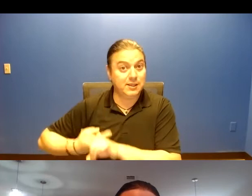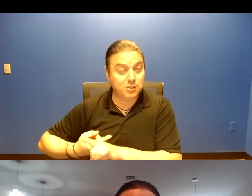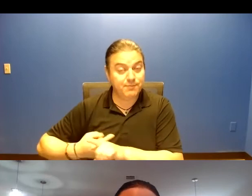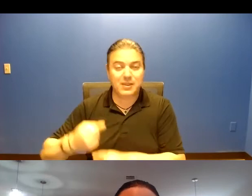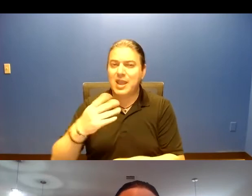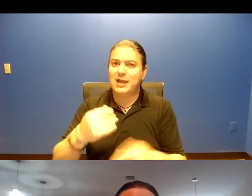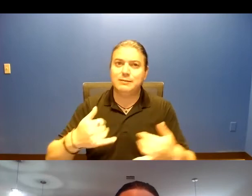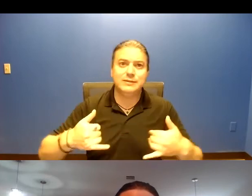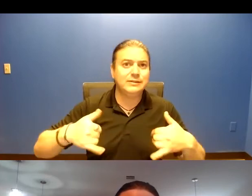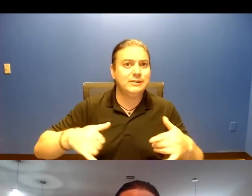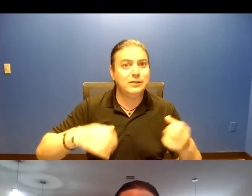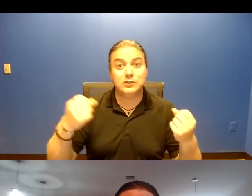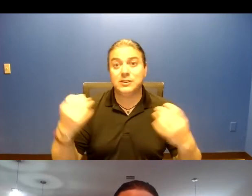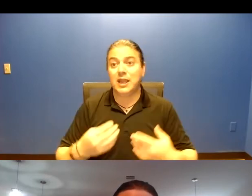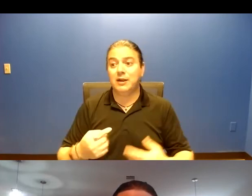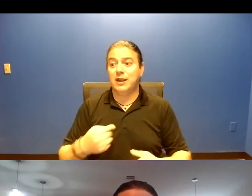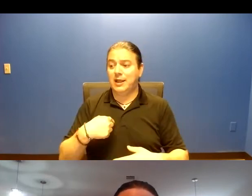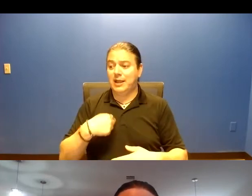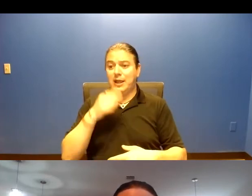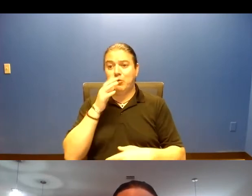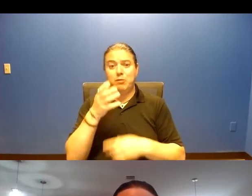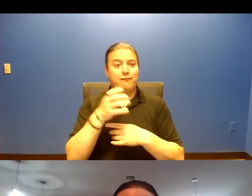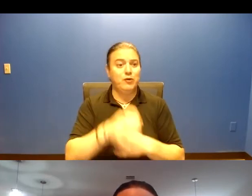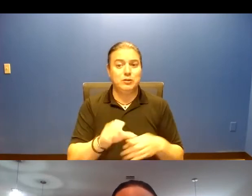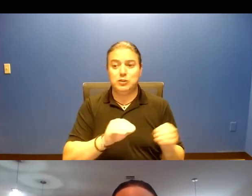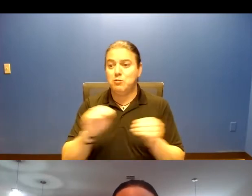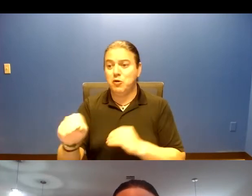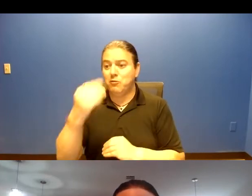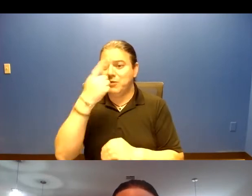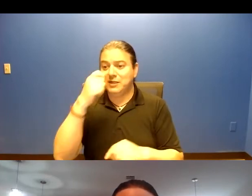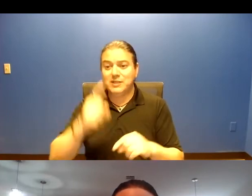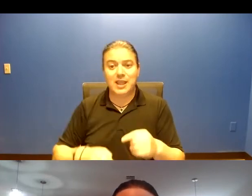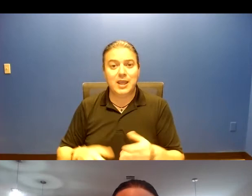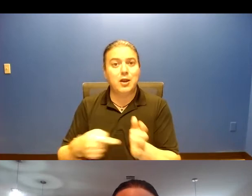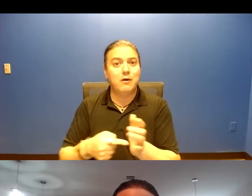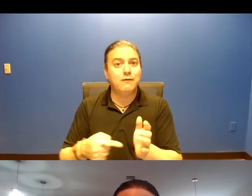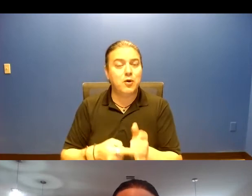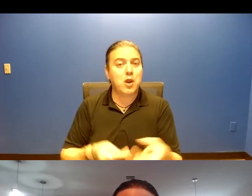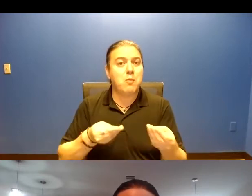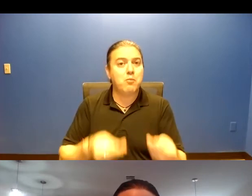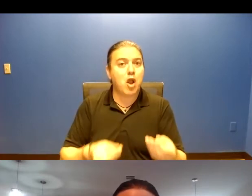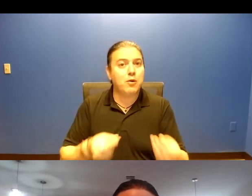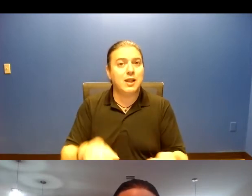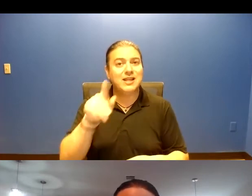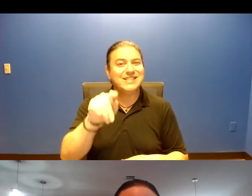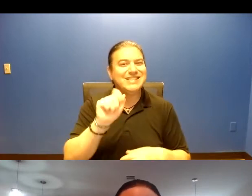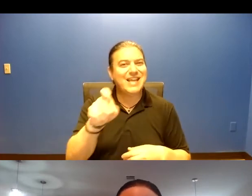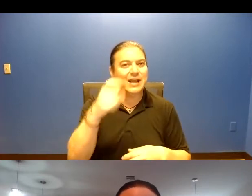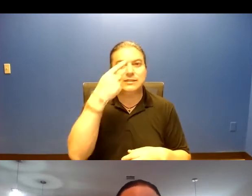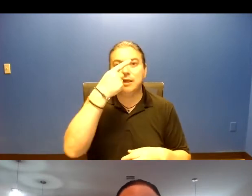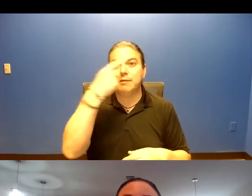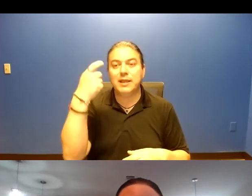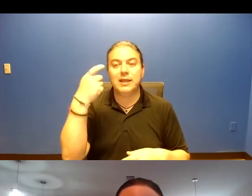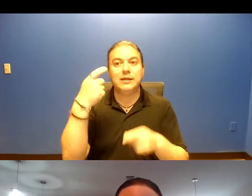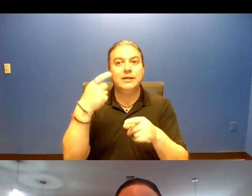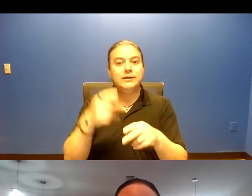I will be forced to move because I can't afford my property taxes because of the